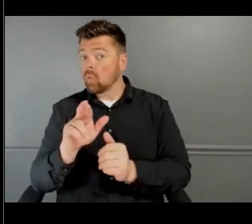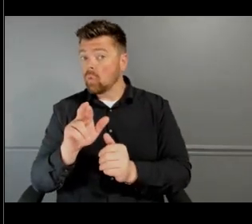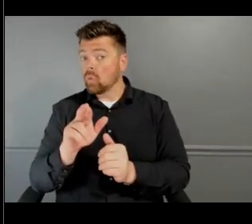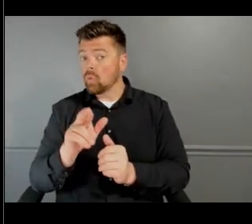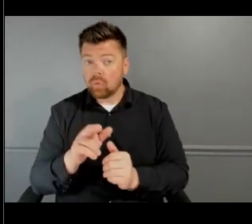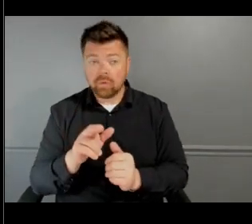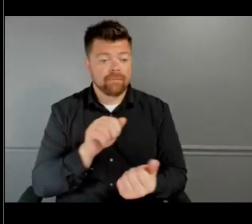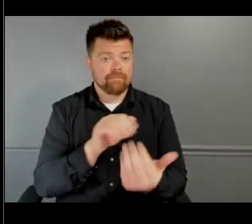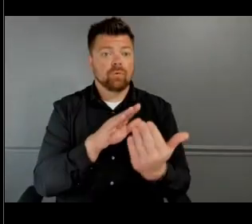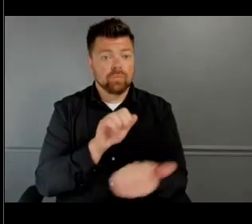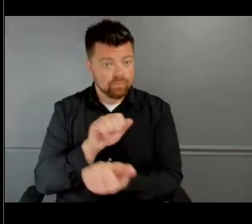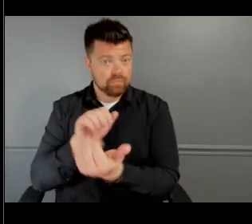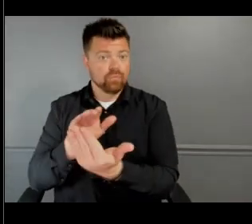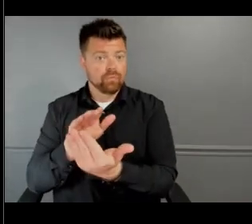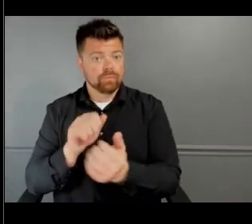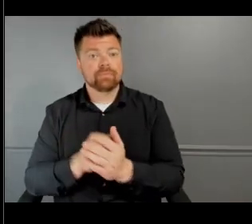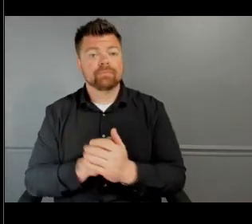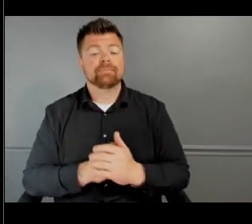forward approach.